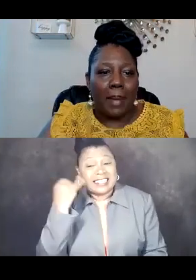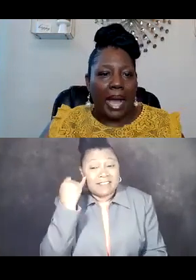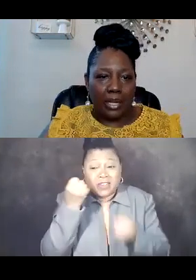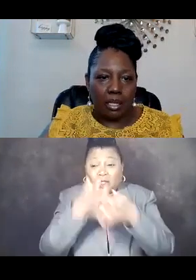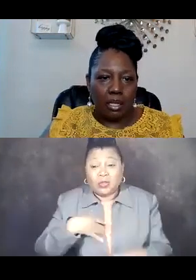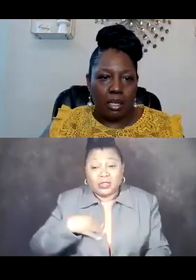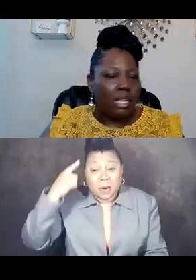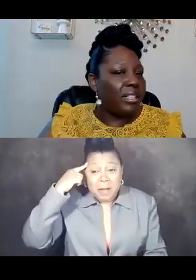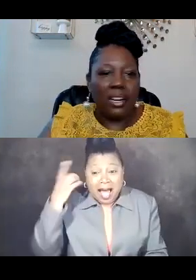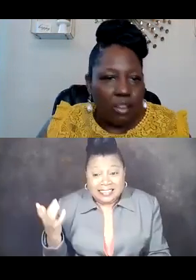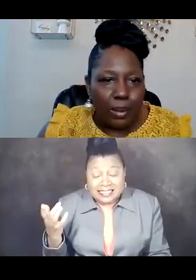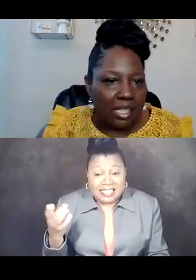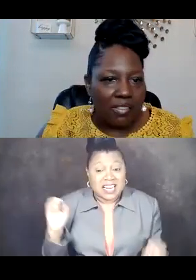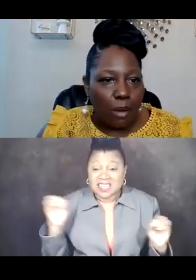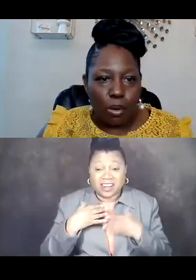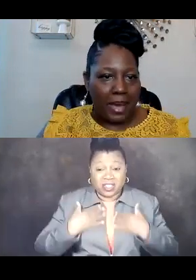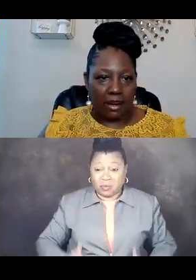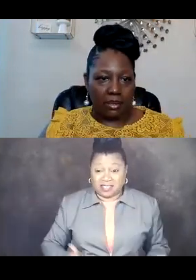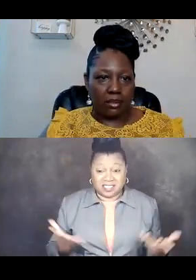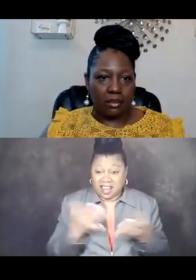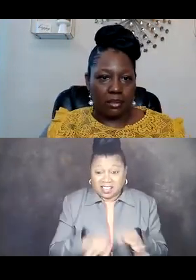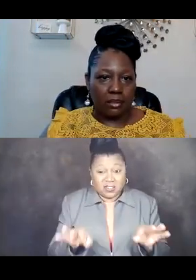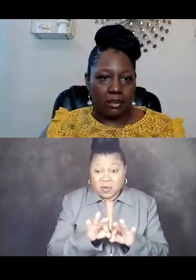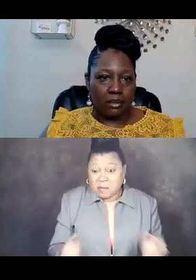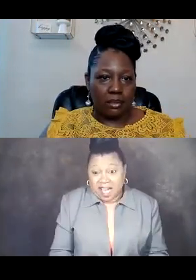your mind, none of the rest of that will matter.